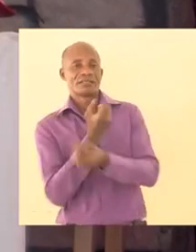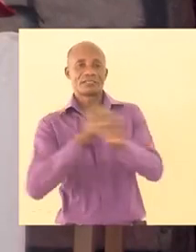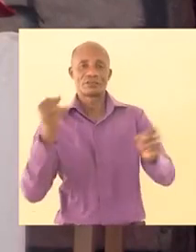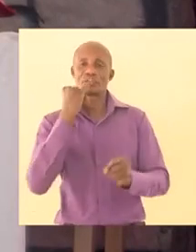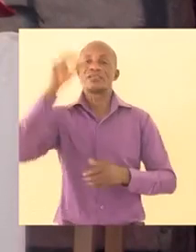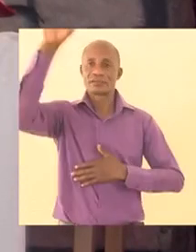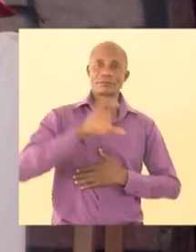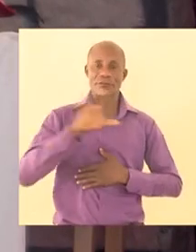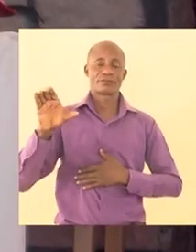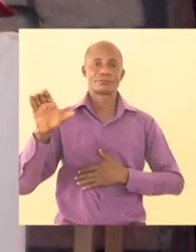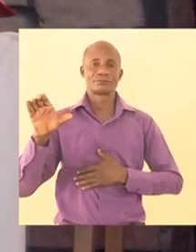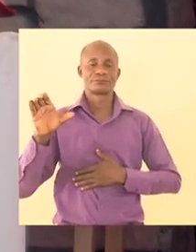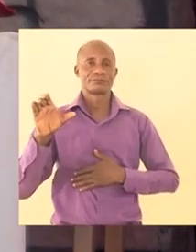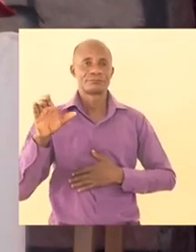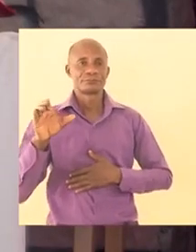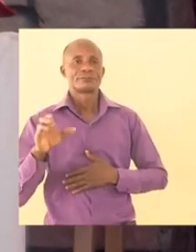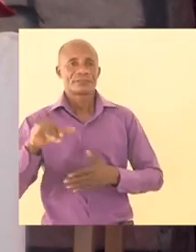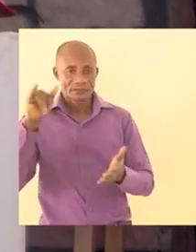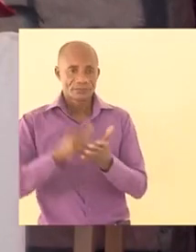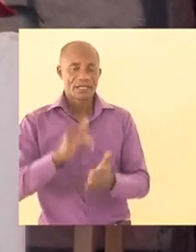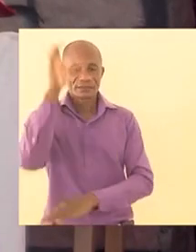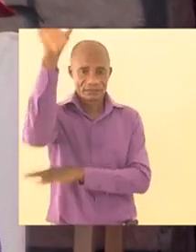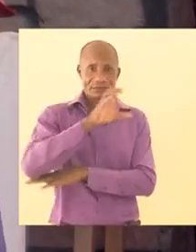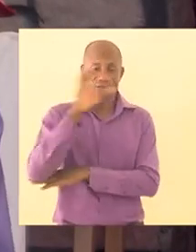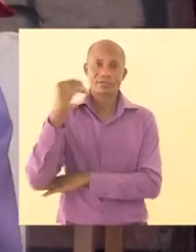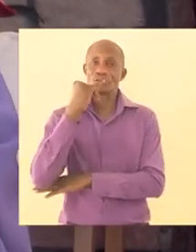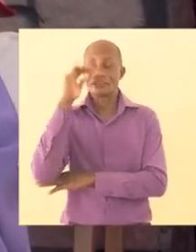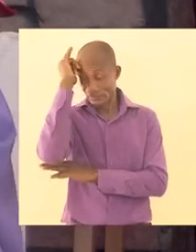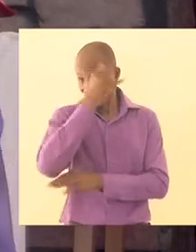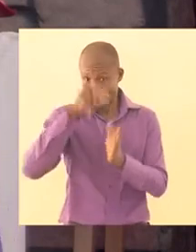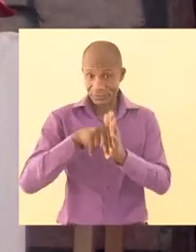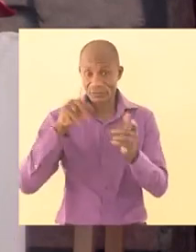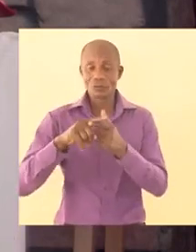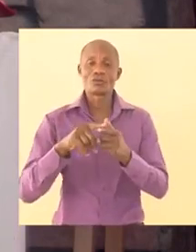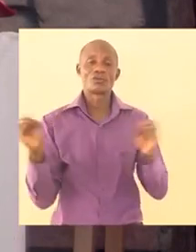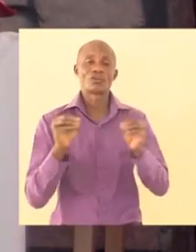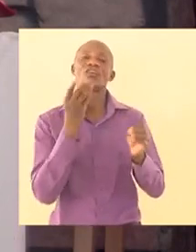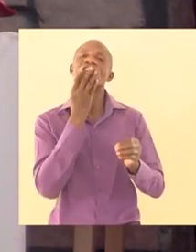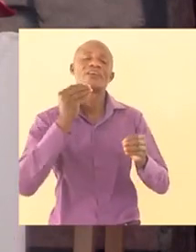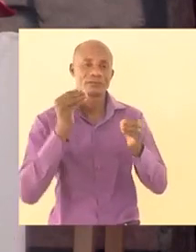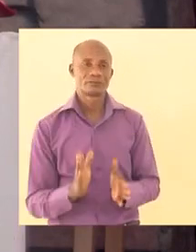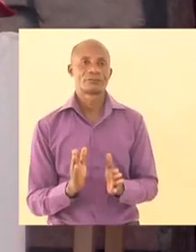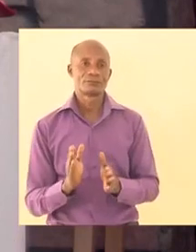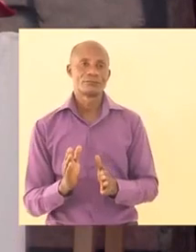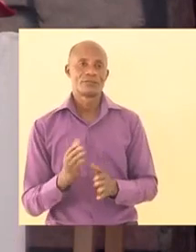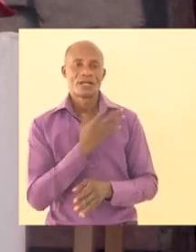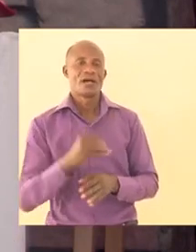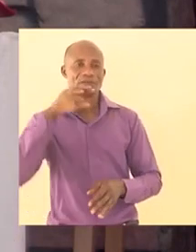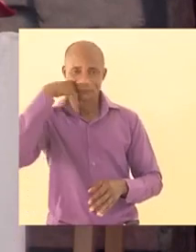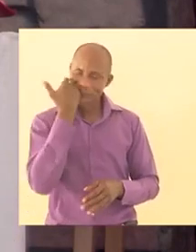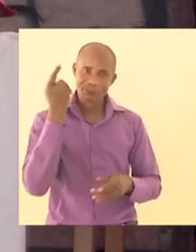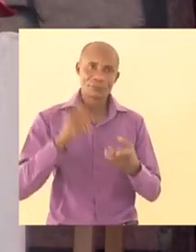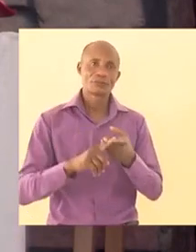cross. That sign of the cross is foolishness to Gentiles, is scandal to